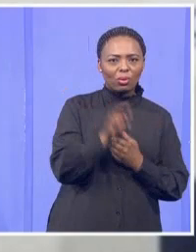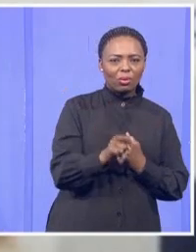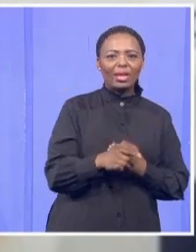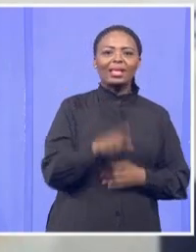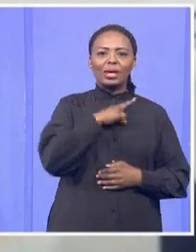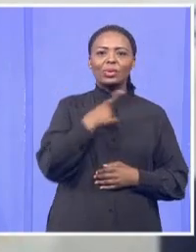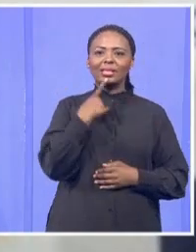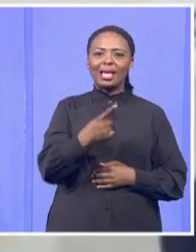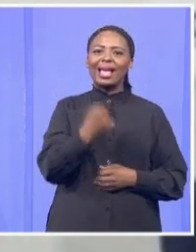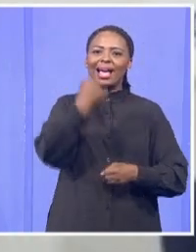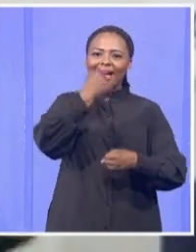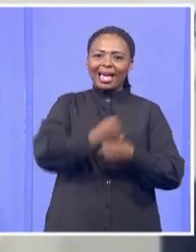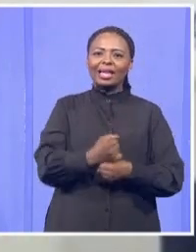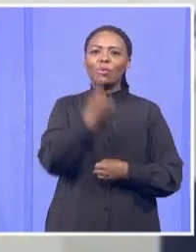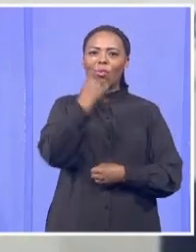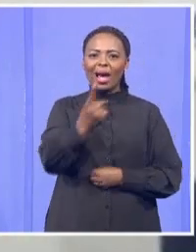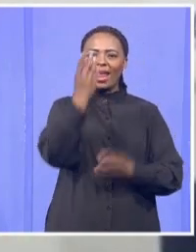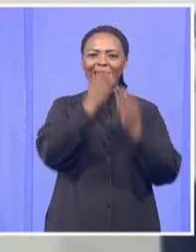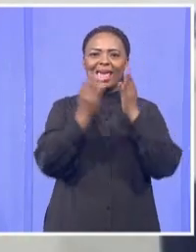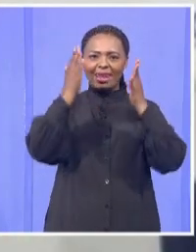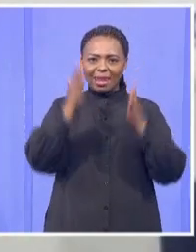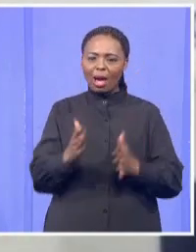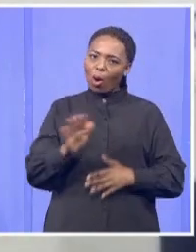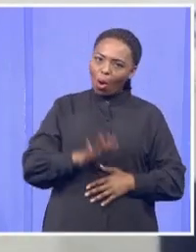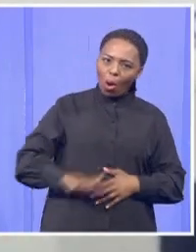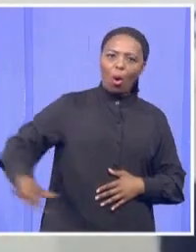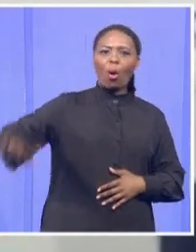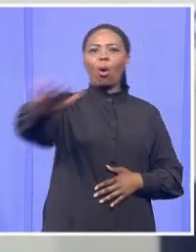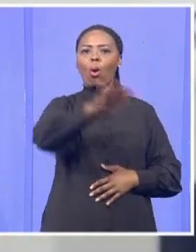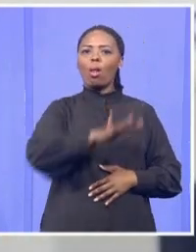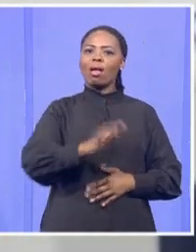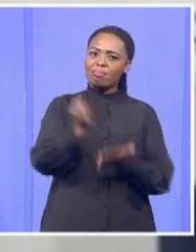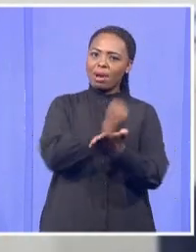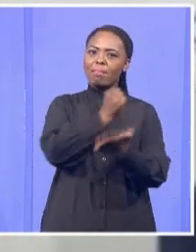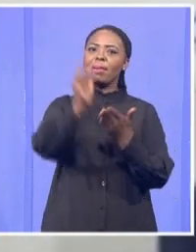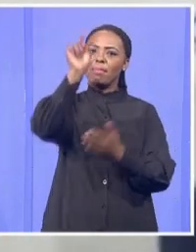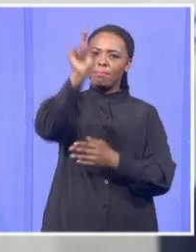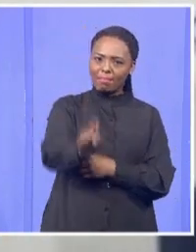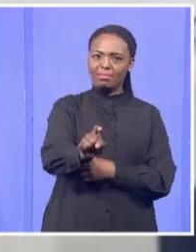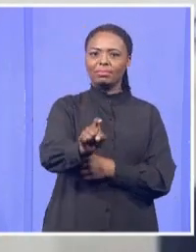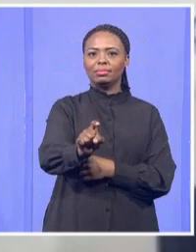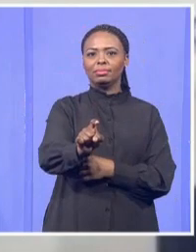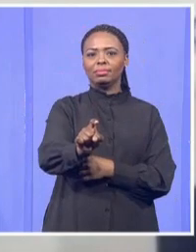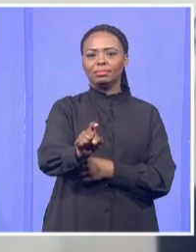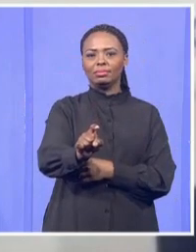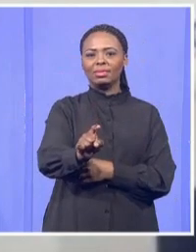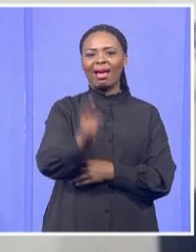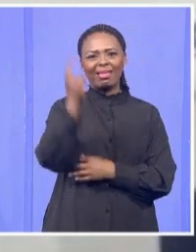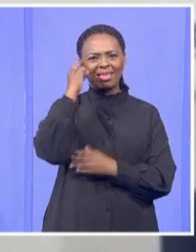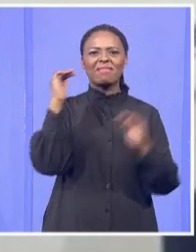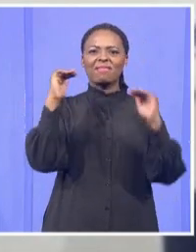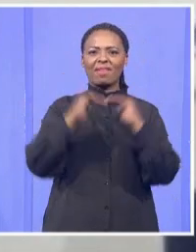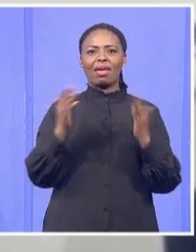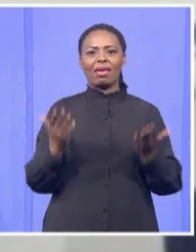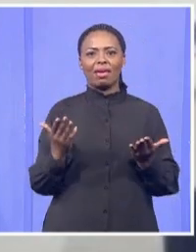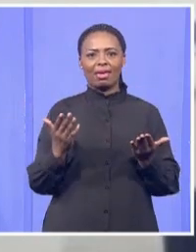all of them, we believe that's the fairness that we can practice within the